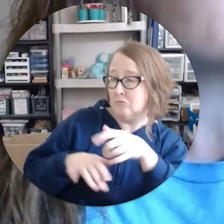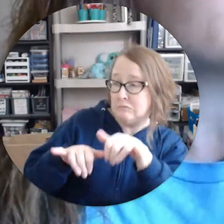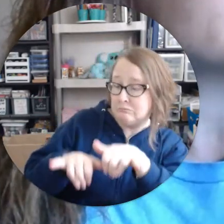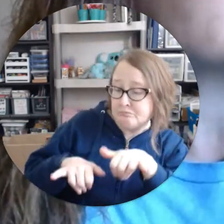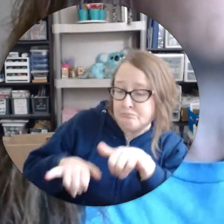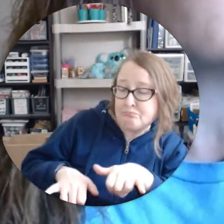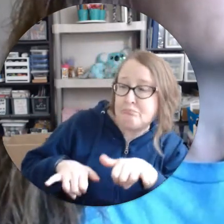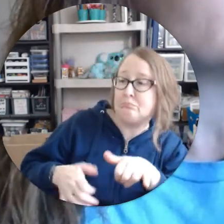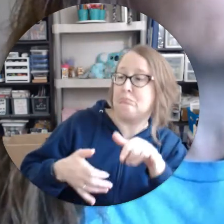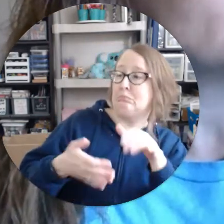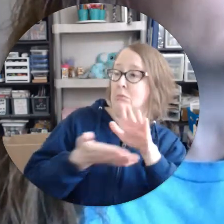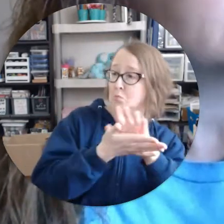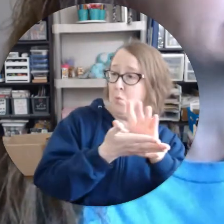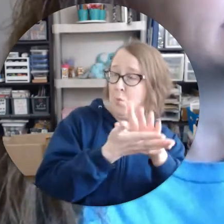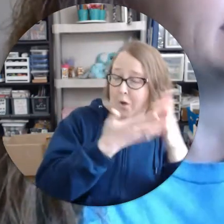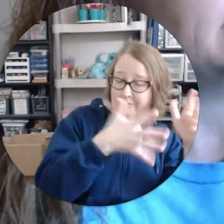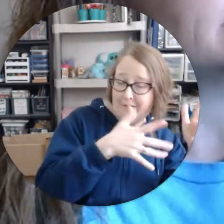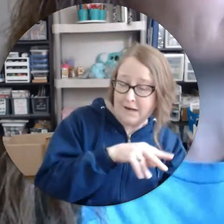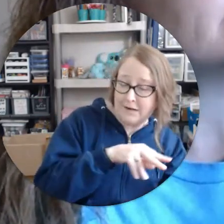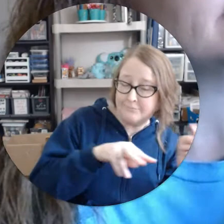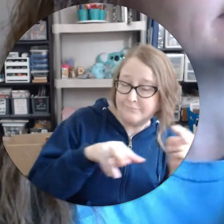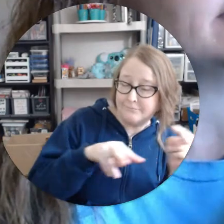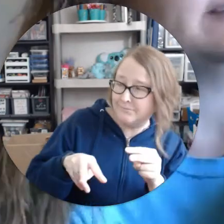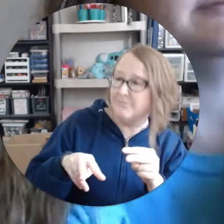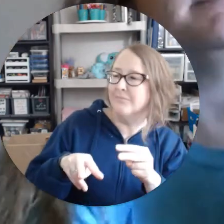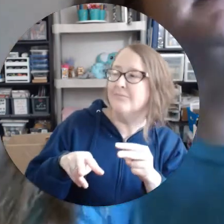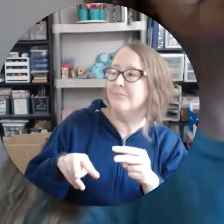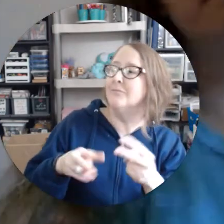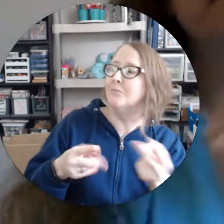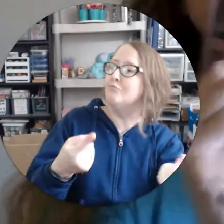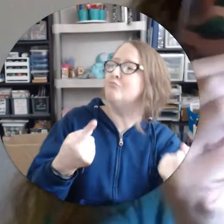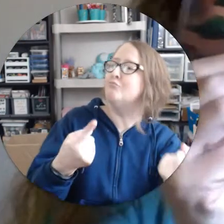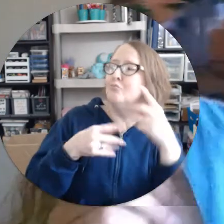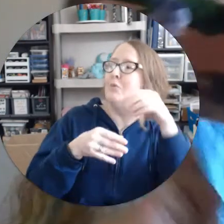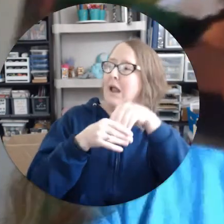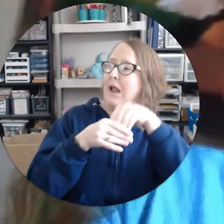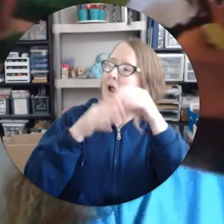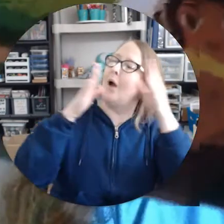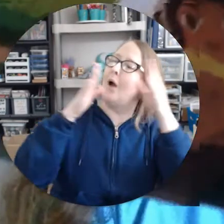after school, we'll take her in.